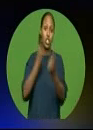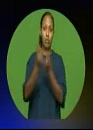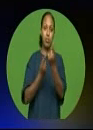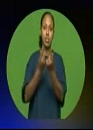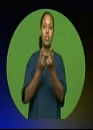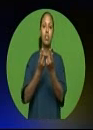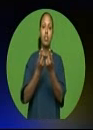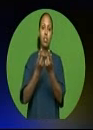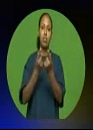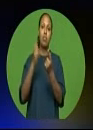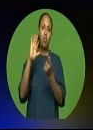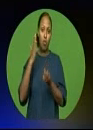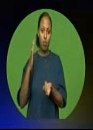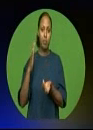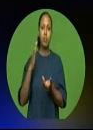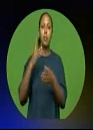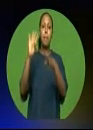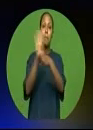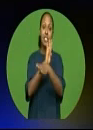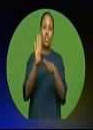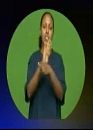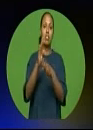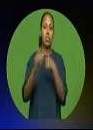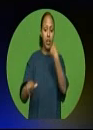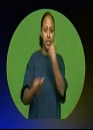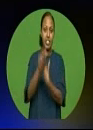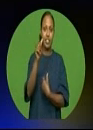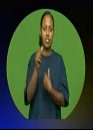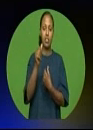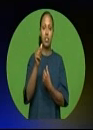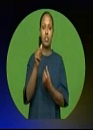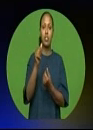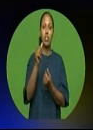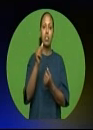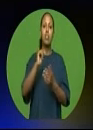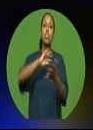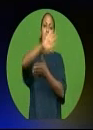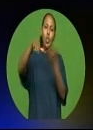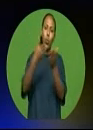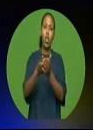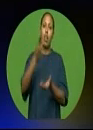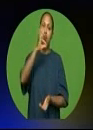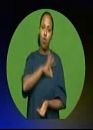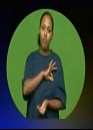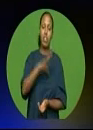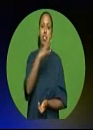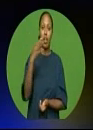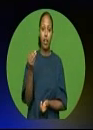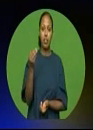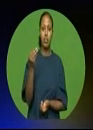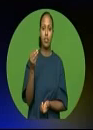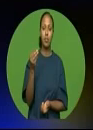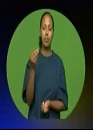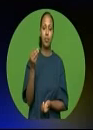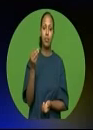form, the business risk, the total profits and